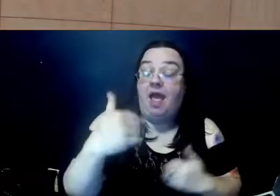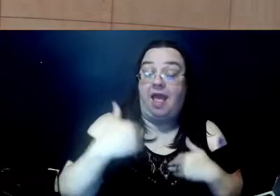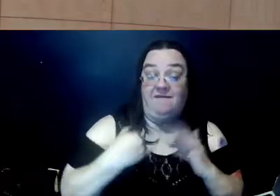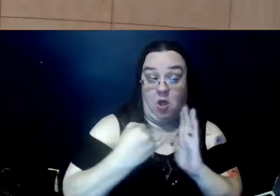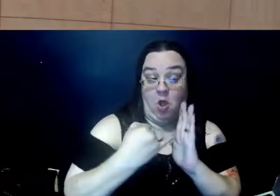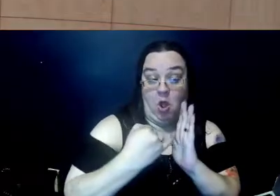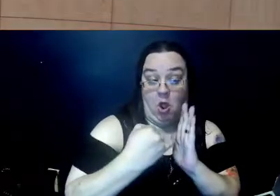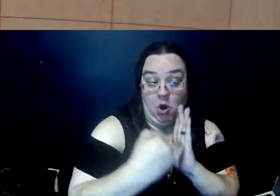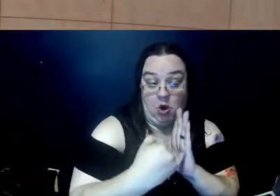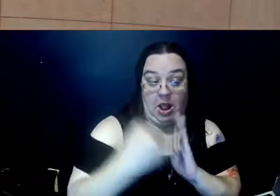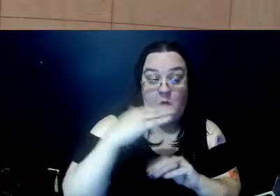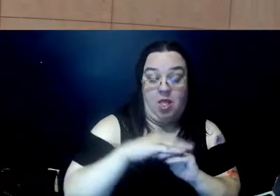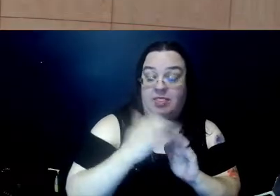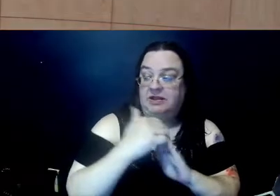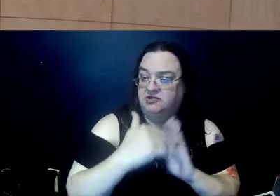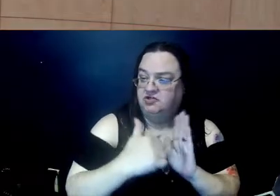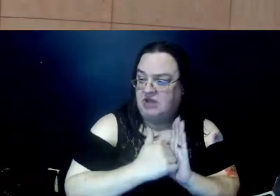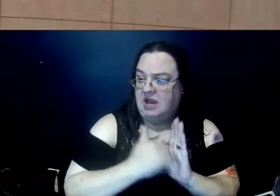the agenda. We have